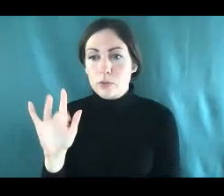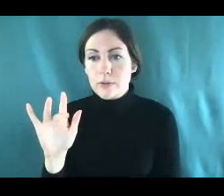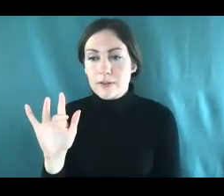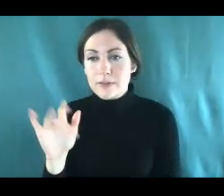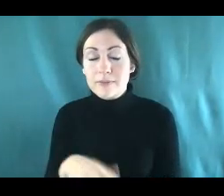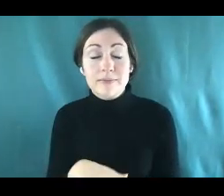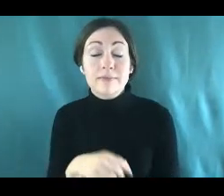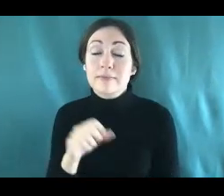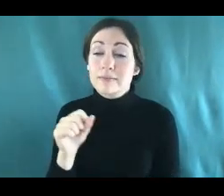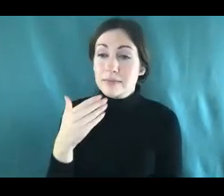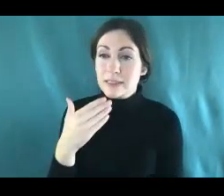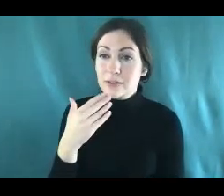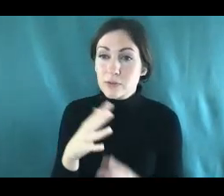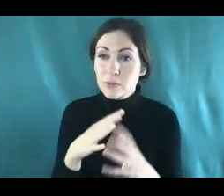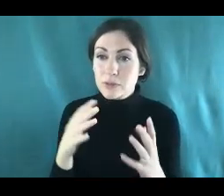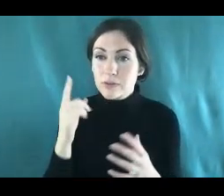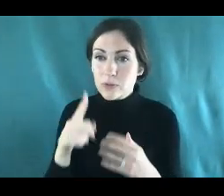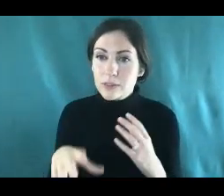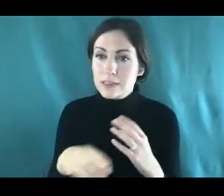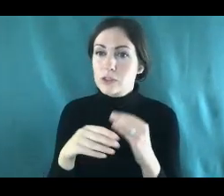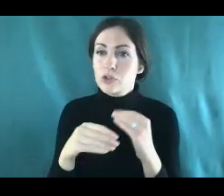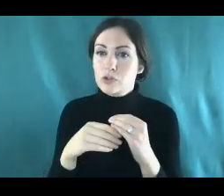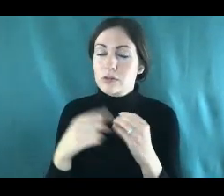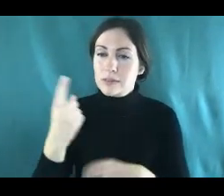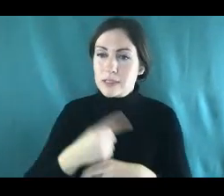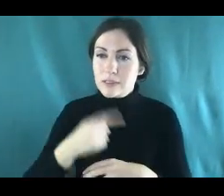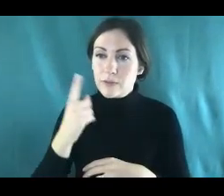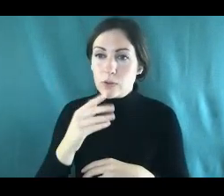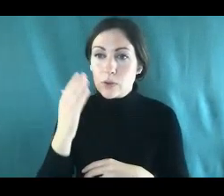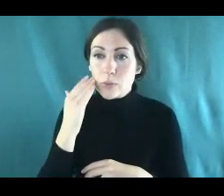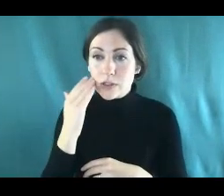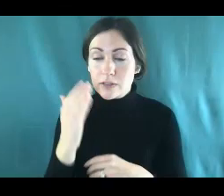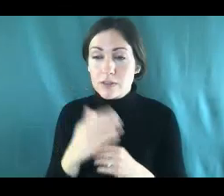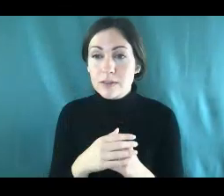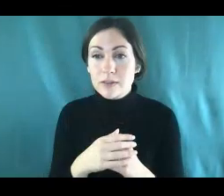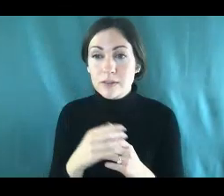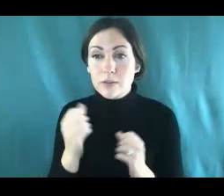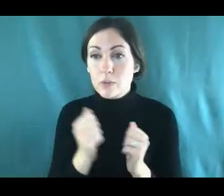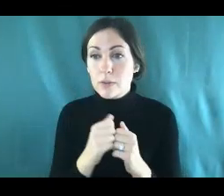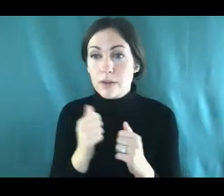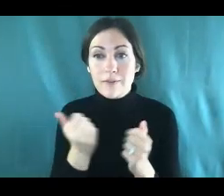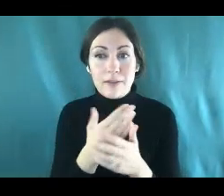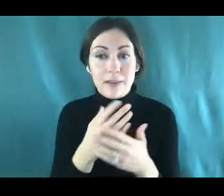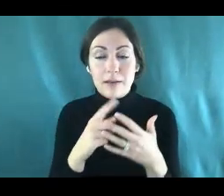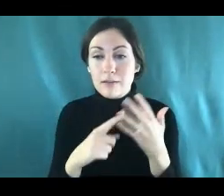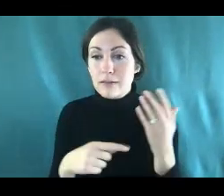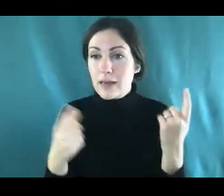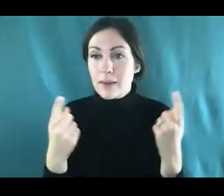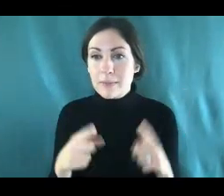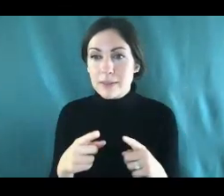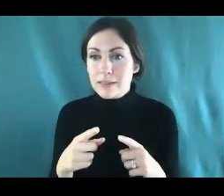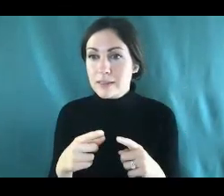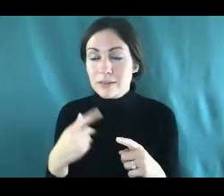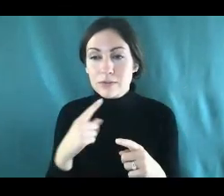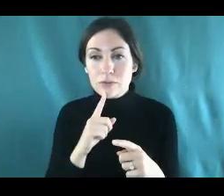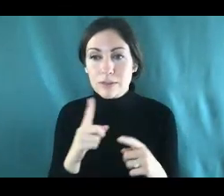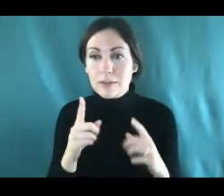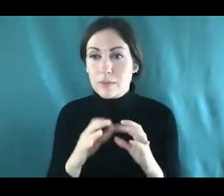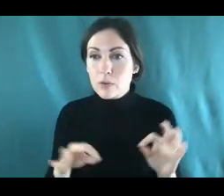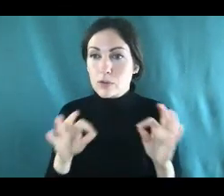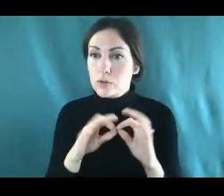Thank you so much, Ms. Flynn, for those additional days of awareness. With all of these things kind of happening, it's incredibly important to